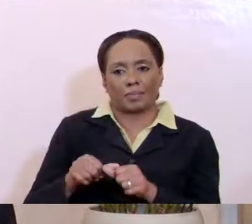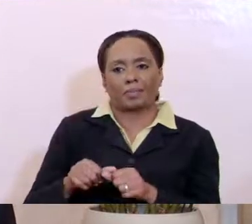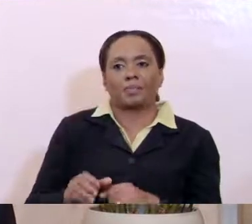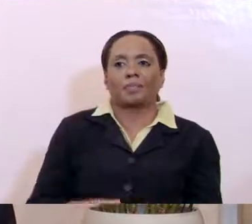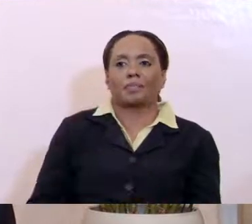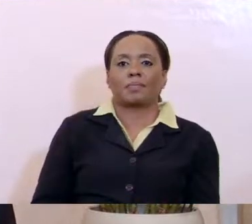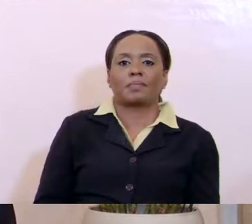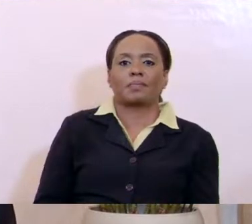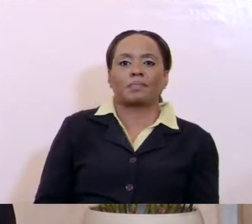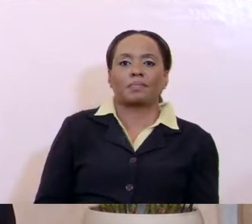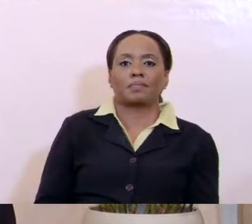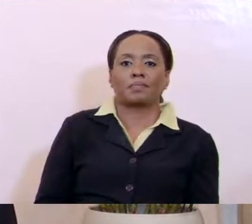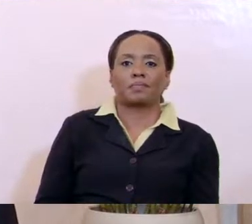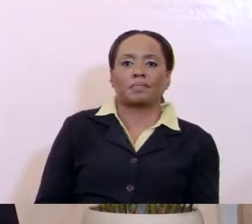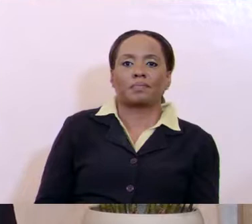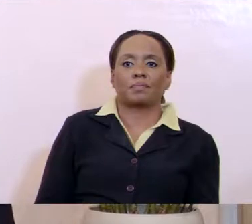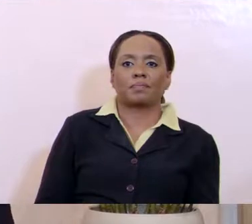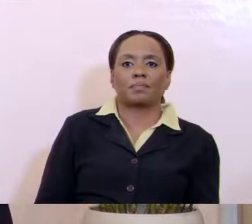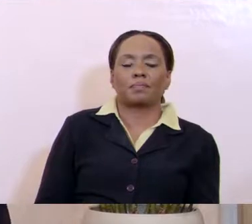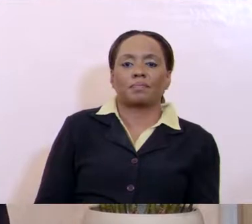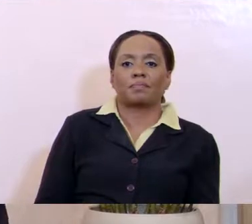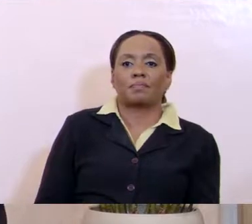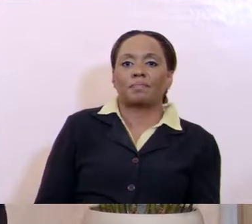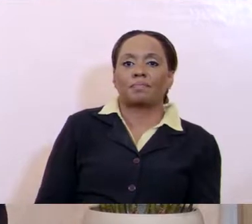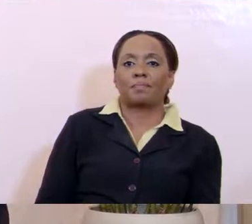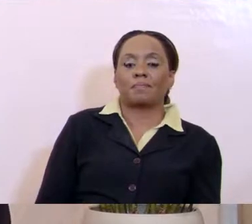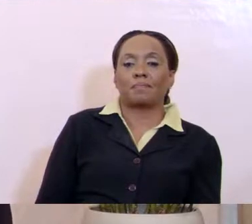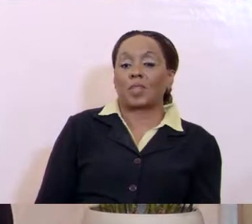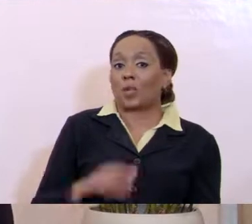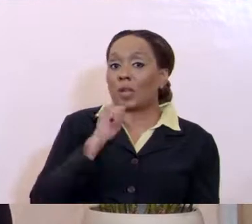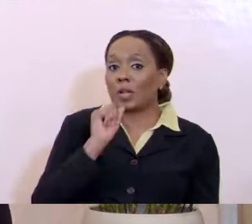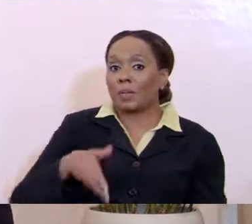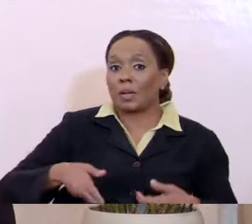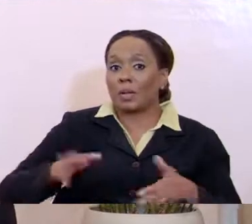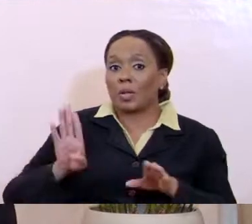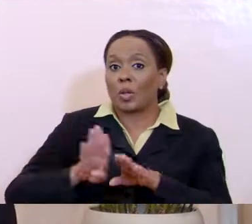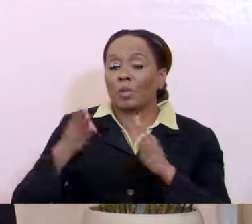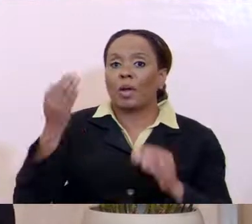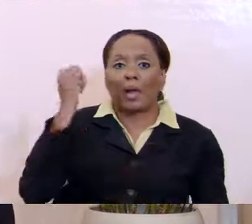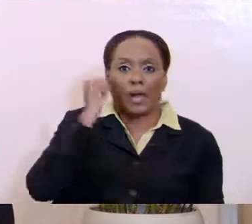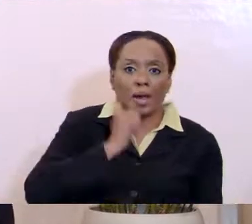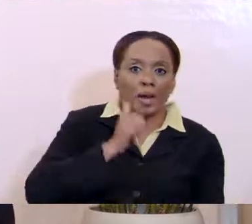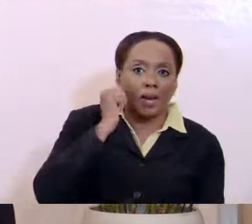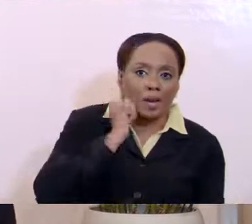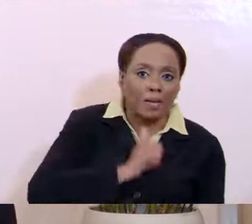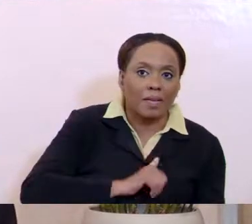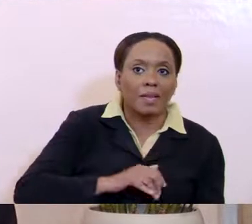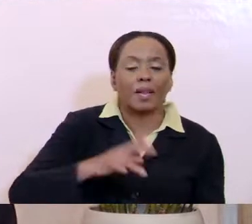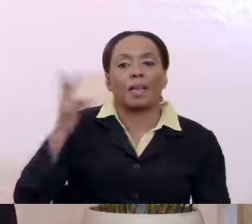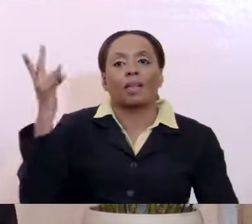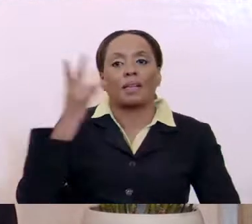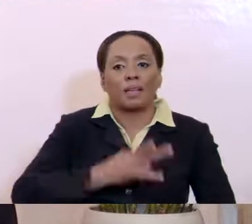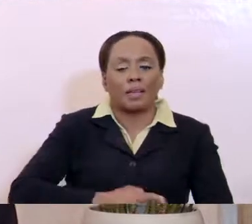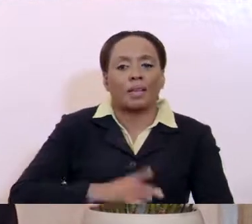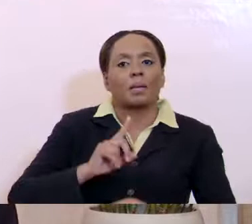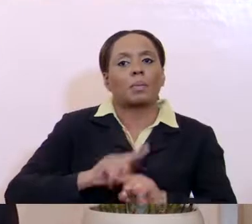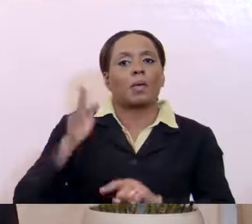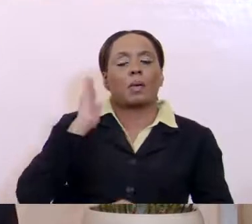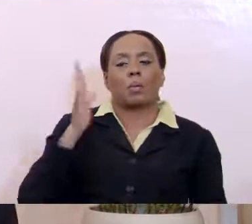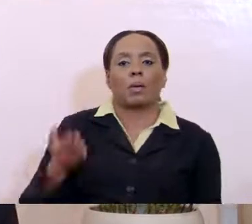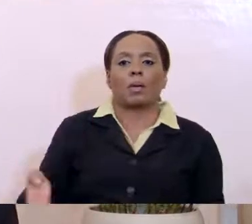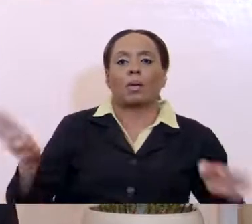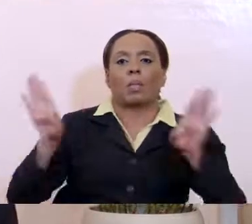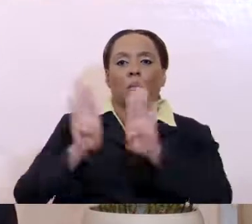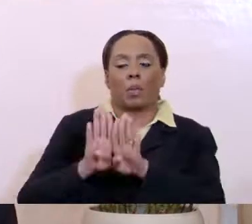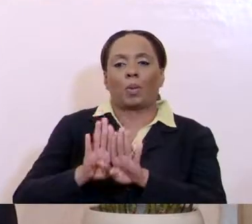will say, instead of supermarkets and so on being allowed to open daily, it will say that they will be closed